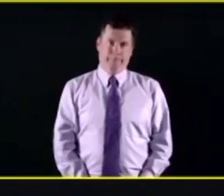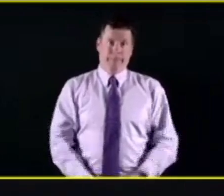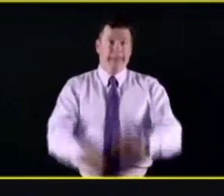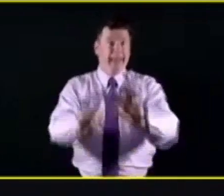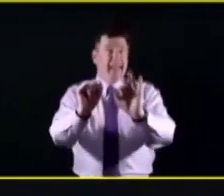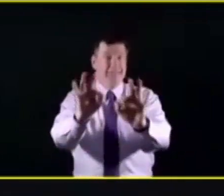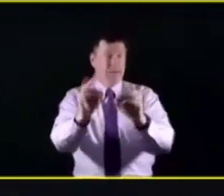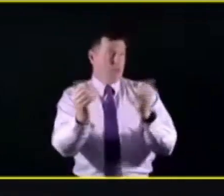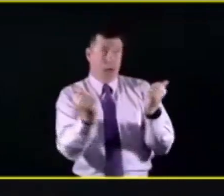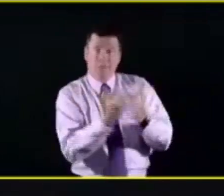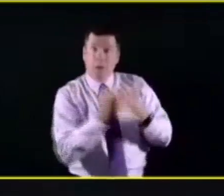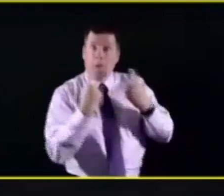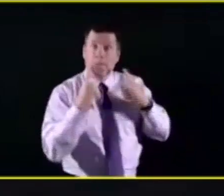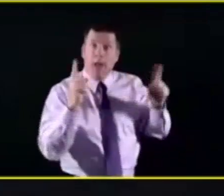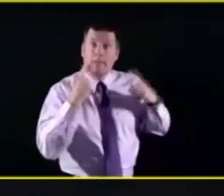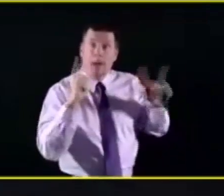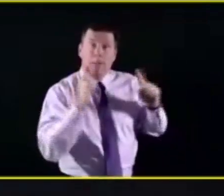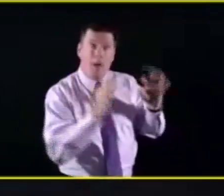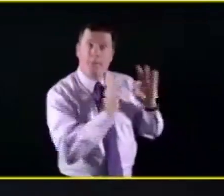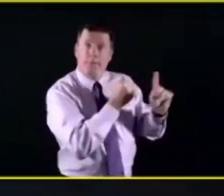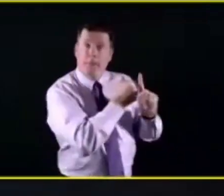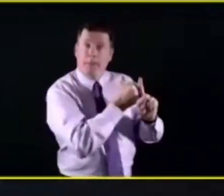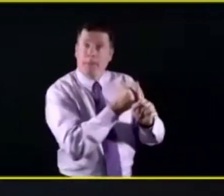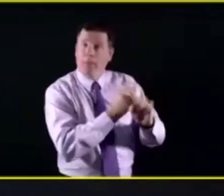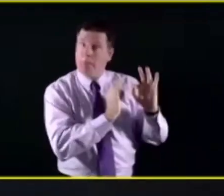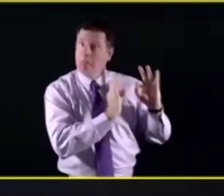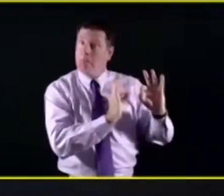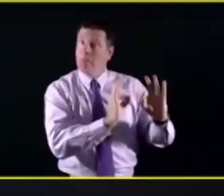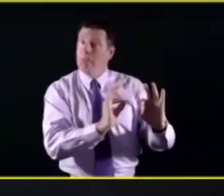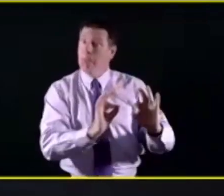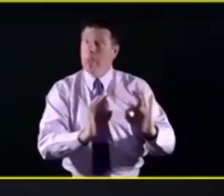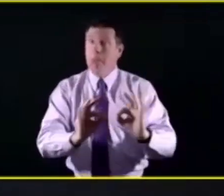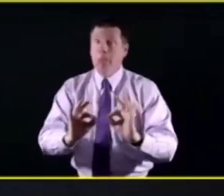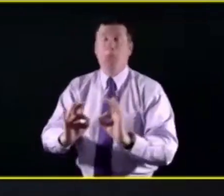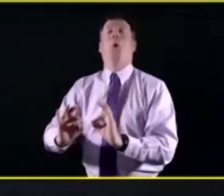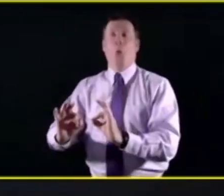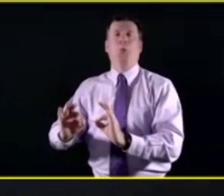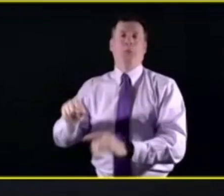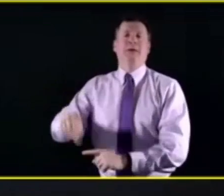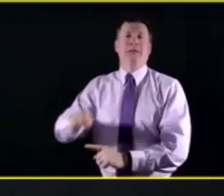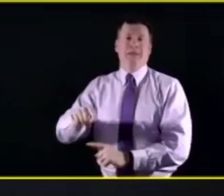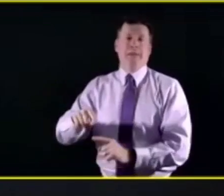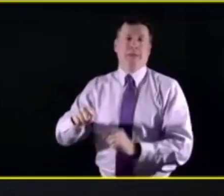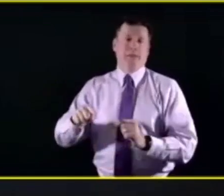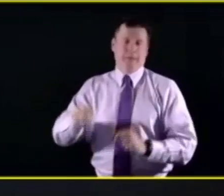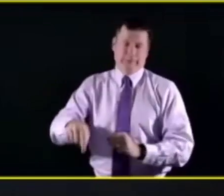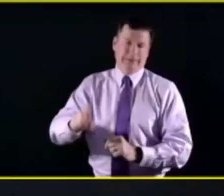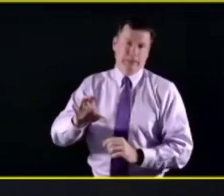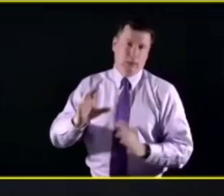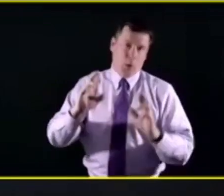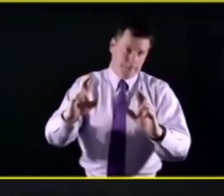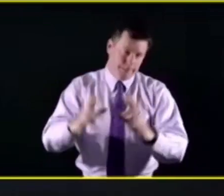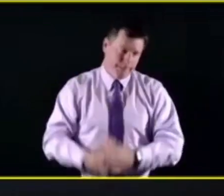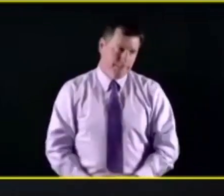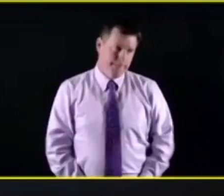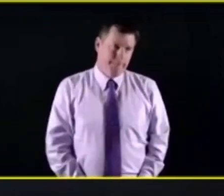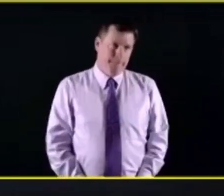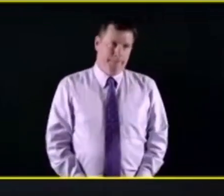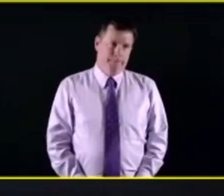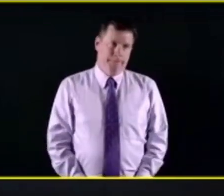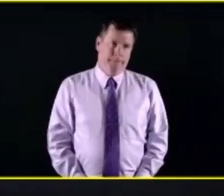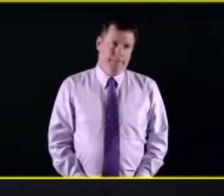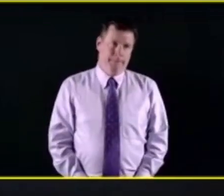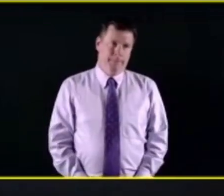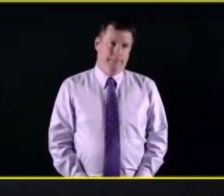but wondering, part of the criteria for reopening is having enough contact tracers, and we saw some metrics from the